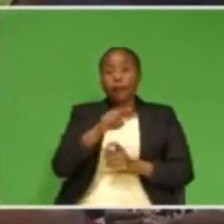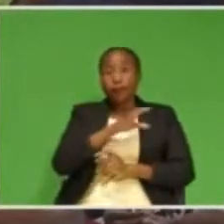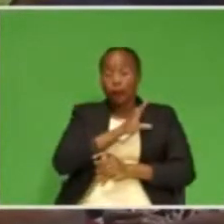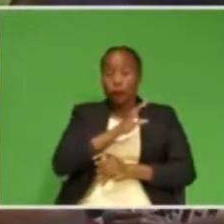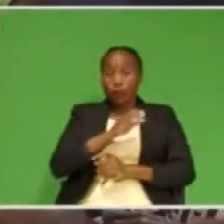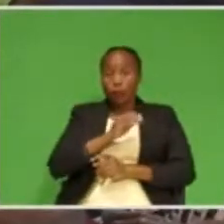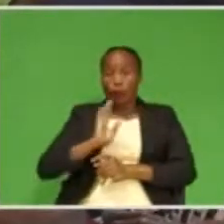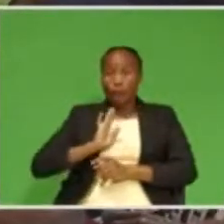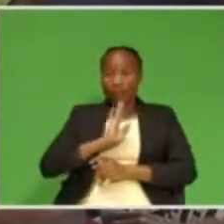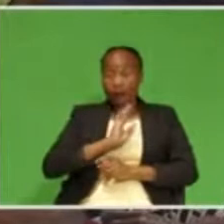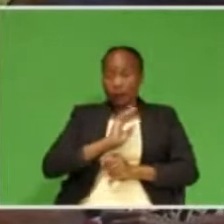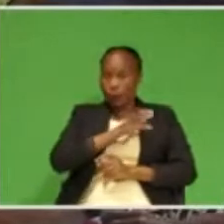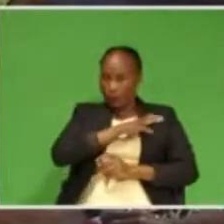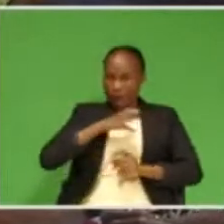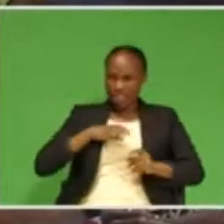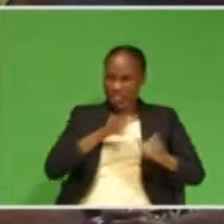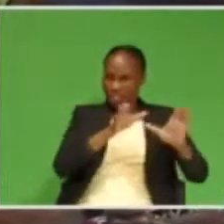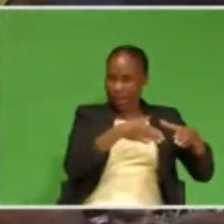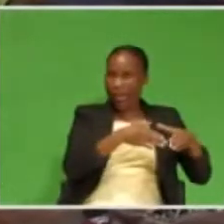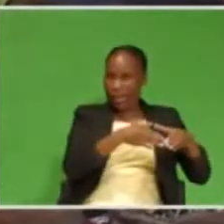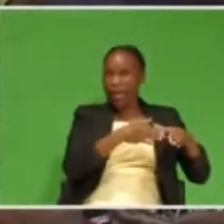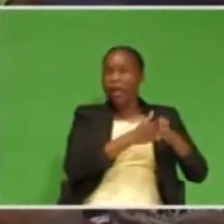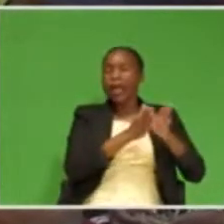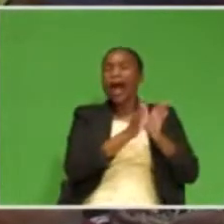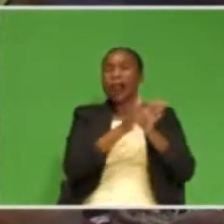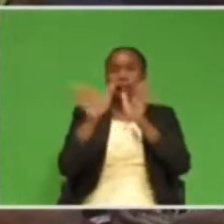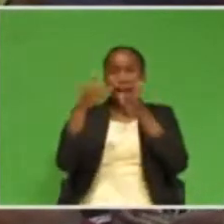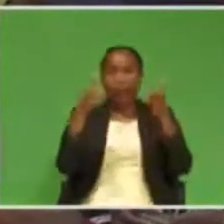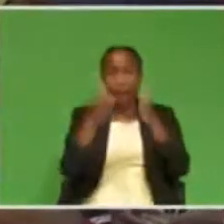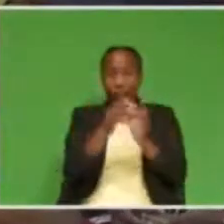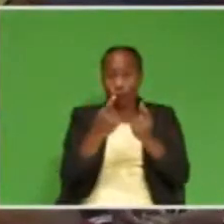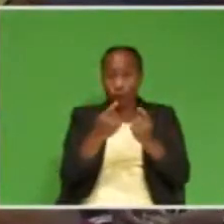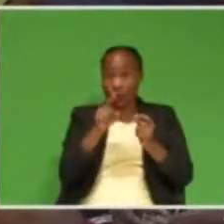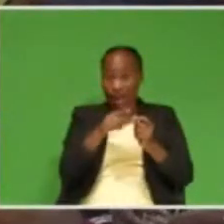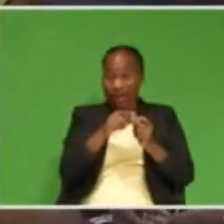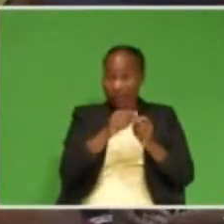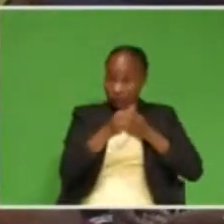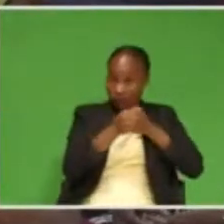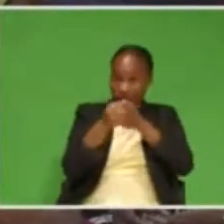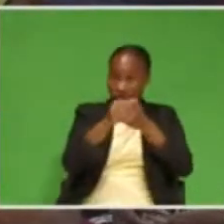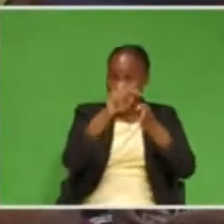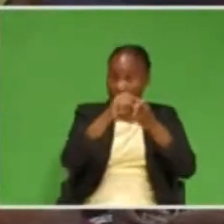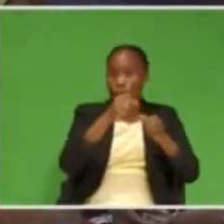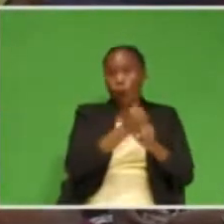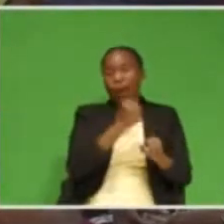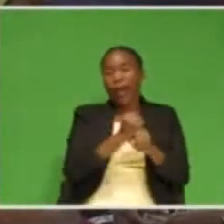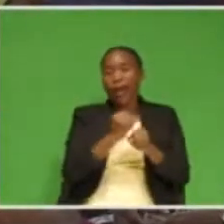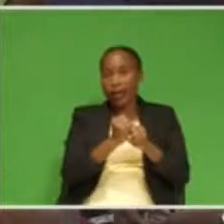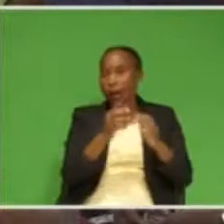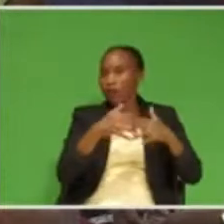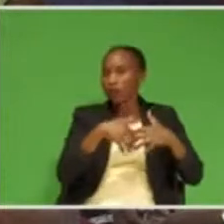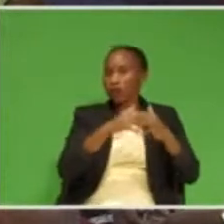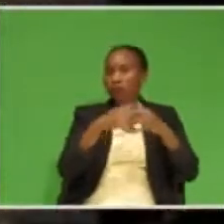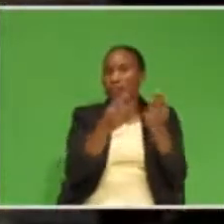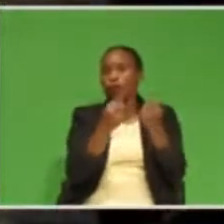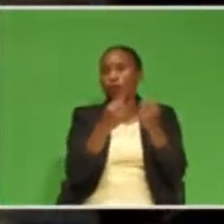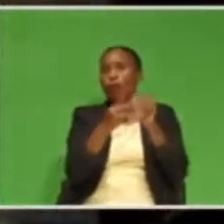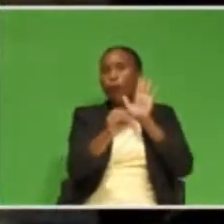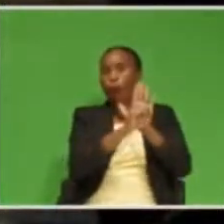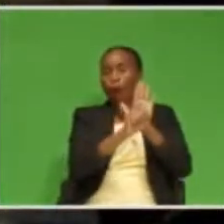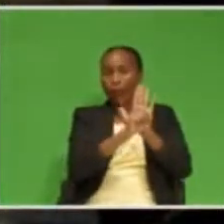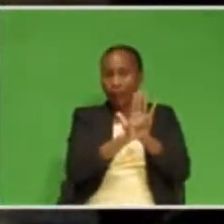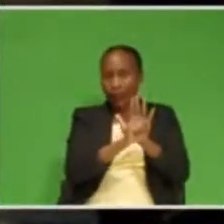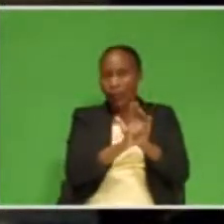of this work, and in doing so, building a new model for inclusive